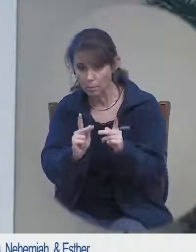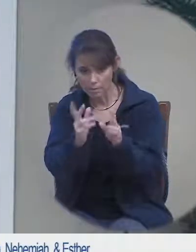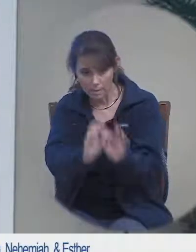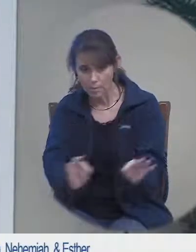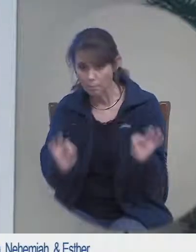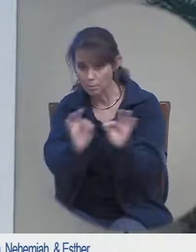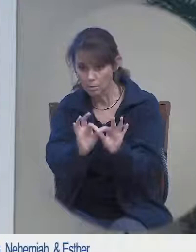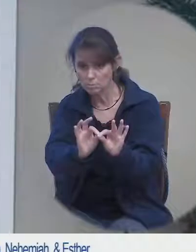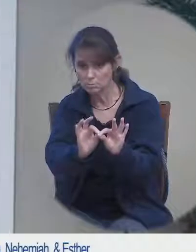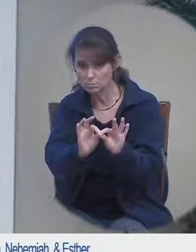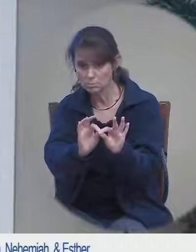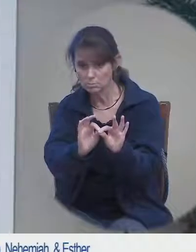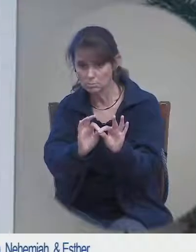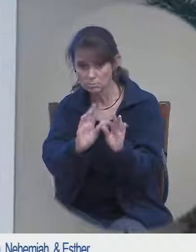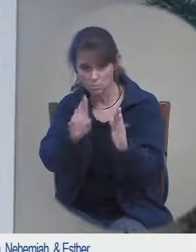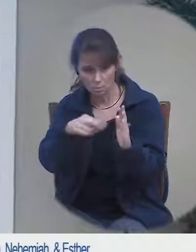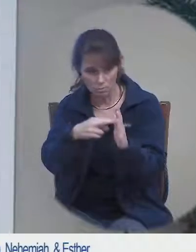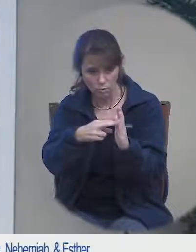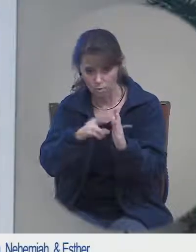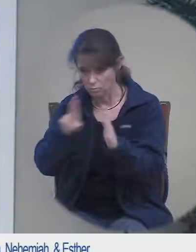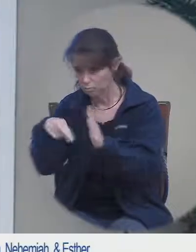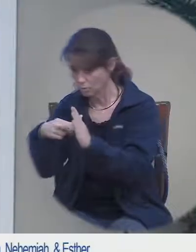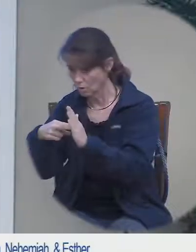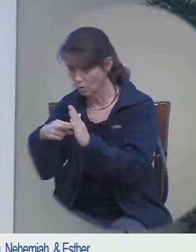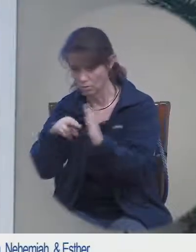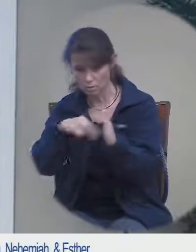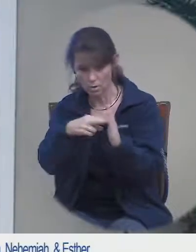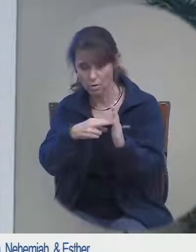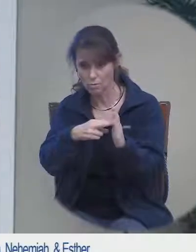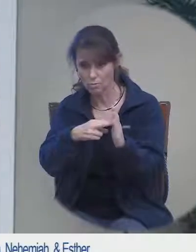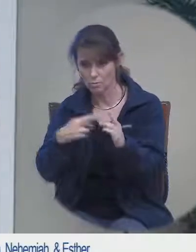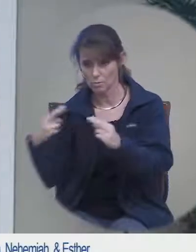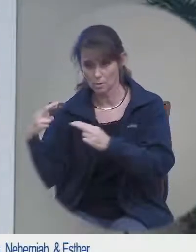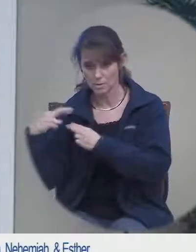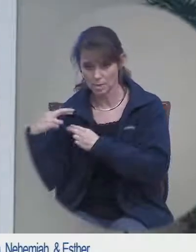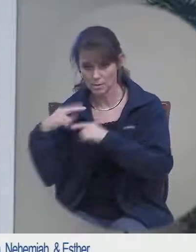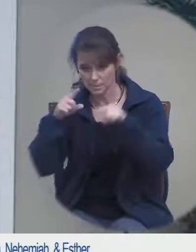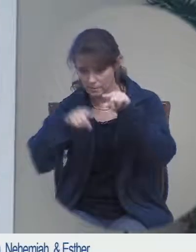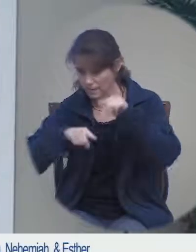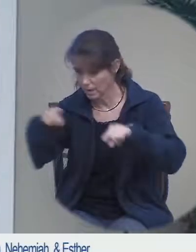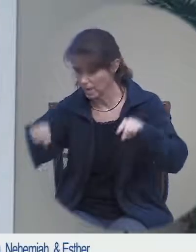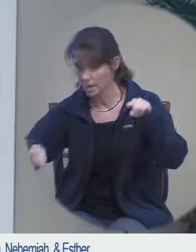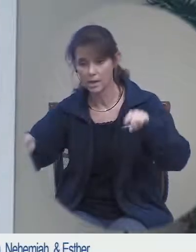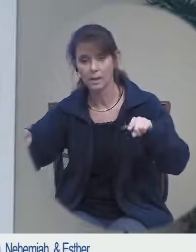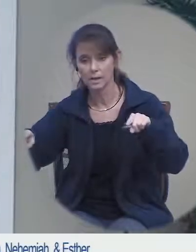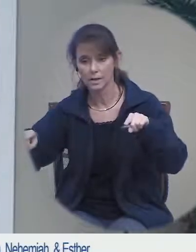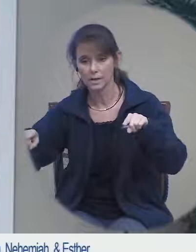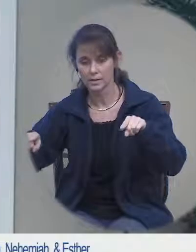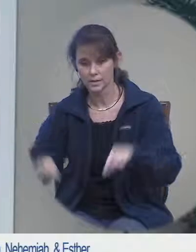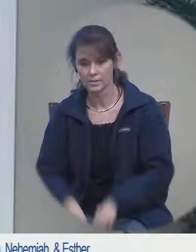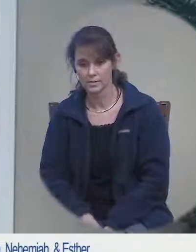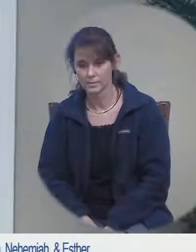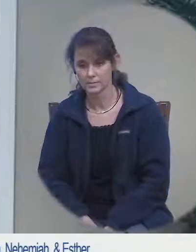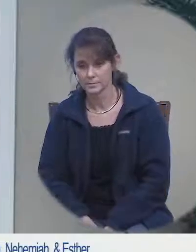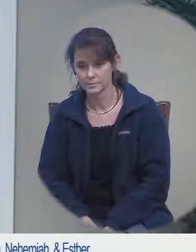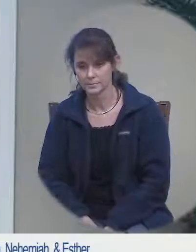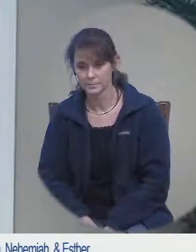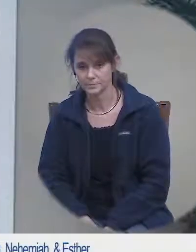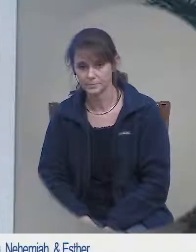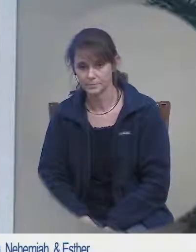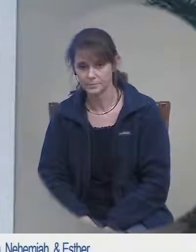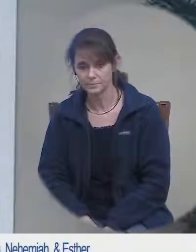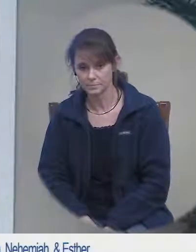role to play. And as I read this list, I'm going to tell you the New Testament passage that